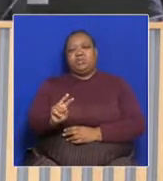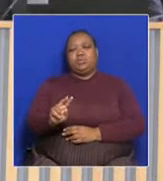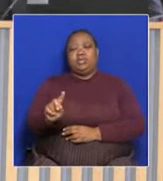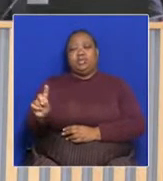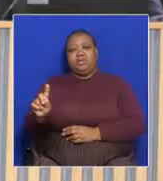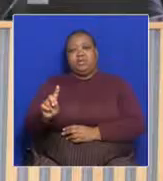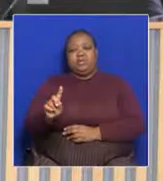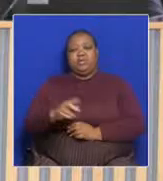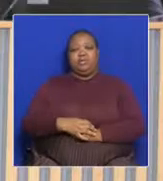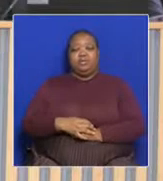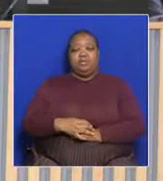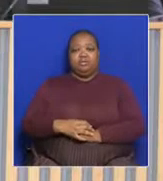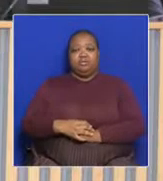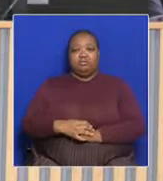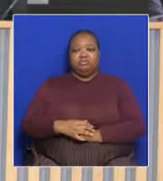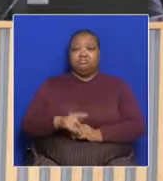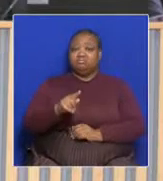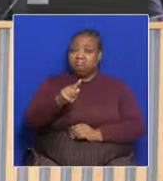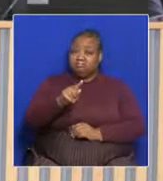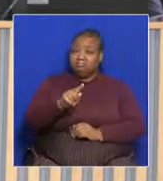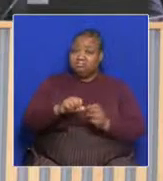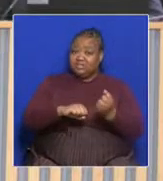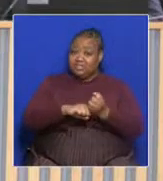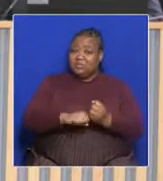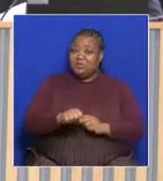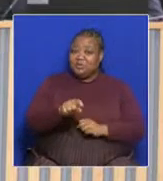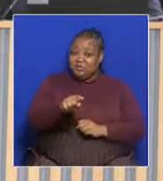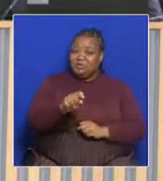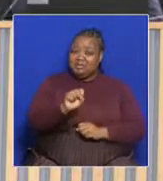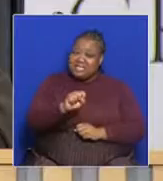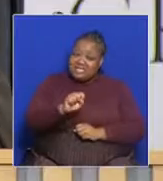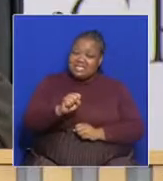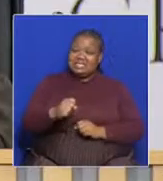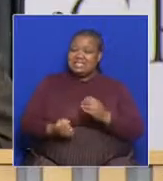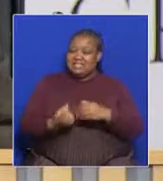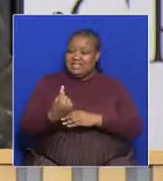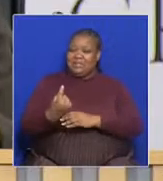favor. Yes, Chair. Yes. Go ahead. Okay.